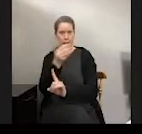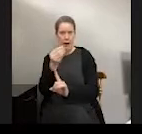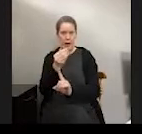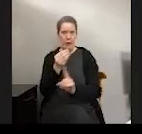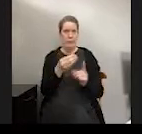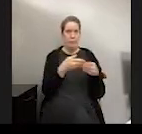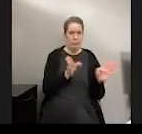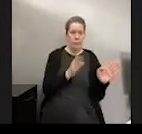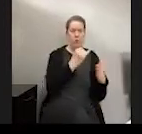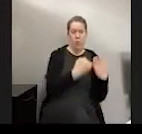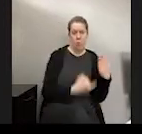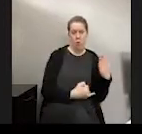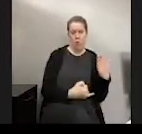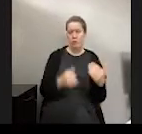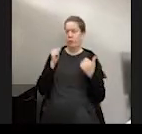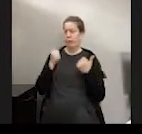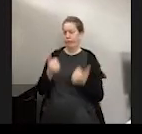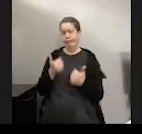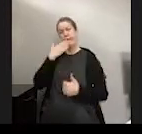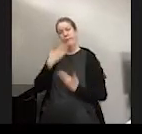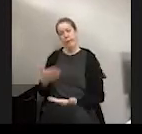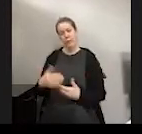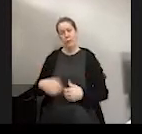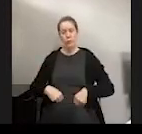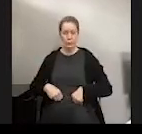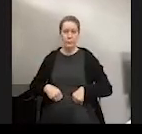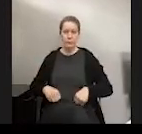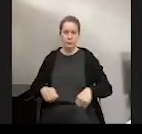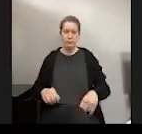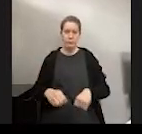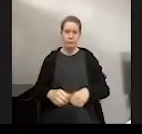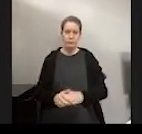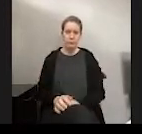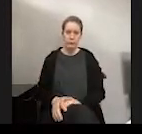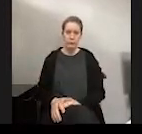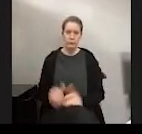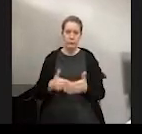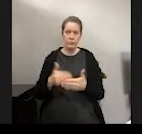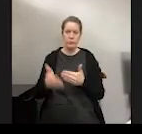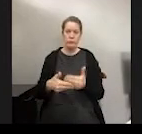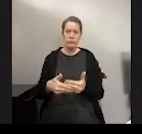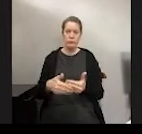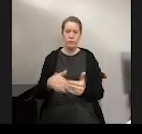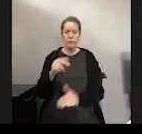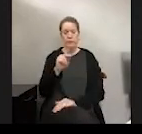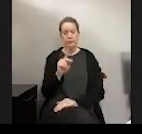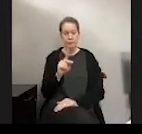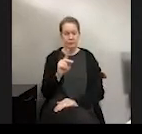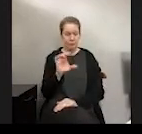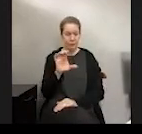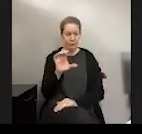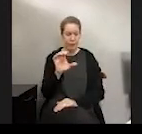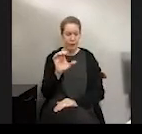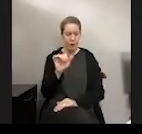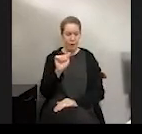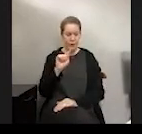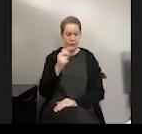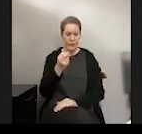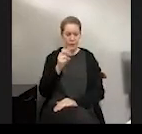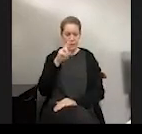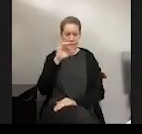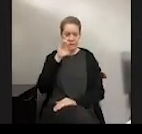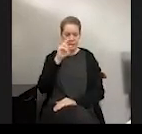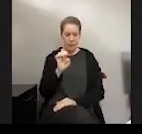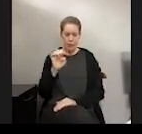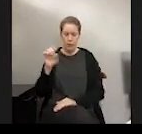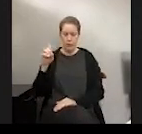for. So thank you. Thank you, Lisa. Next, we have Catherine Dean. Catherine Dean is a public art officer at the City of